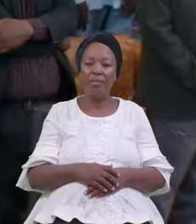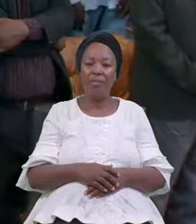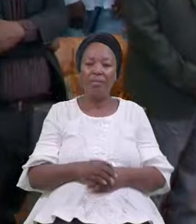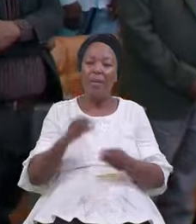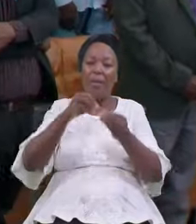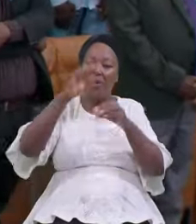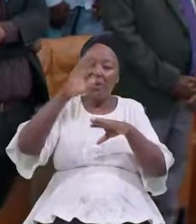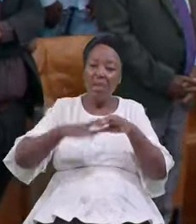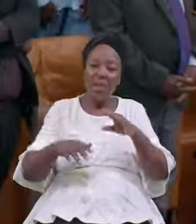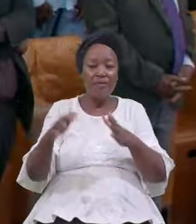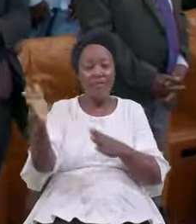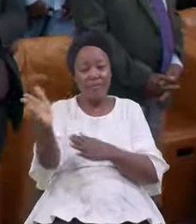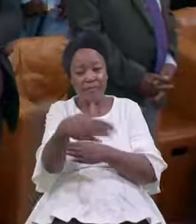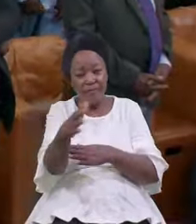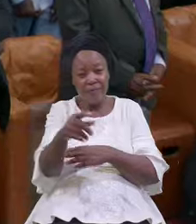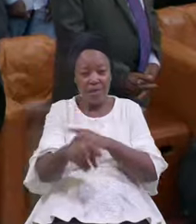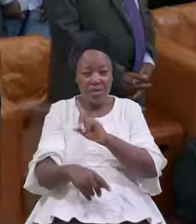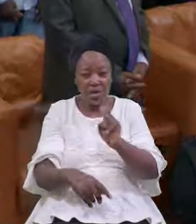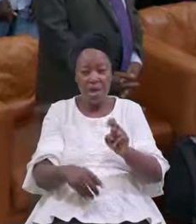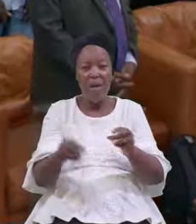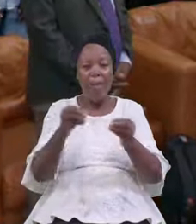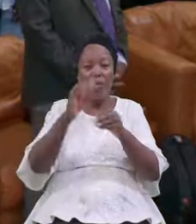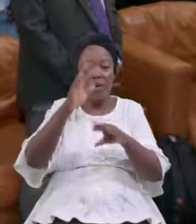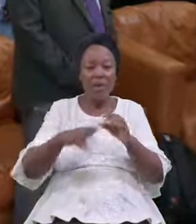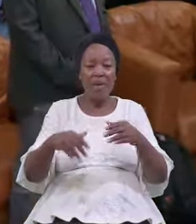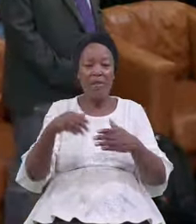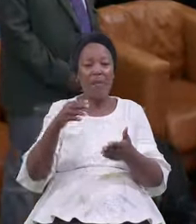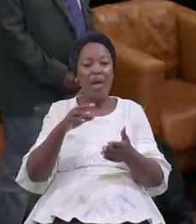More than fish? More than bread and butter?